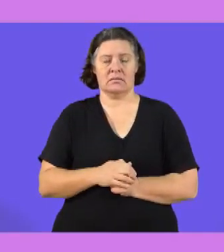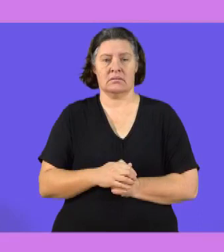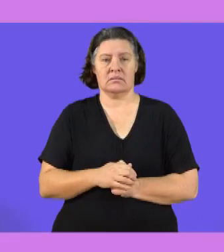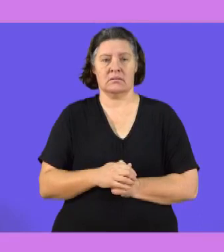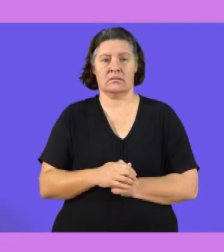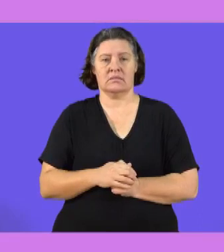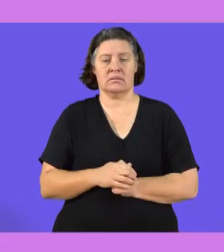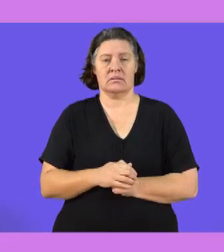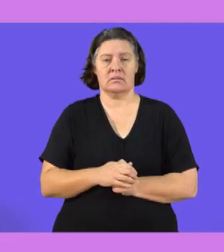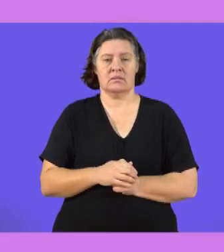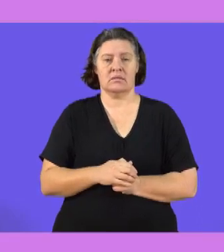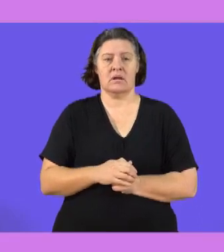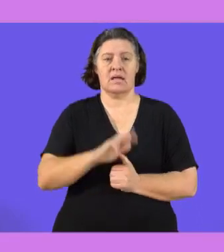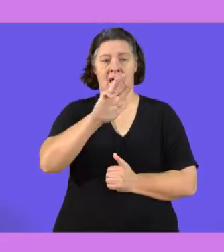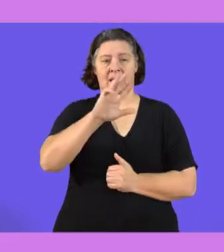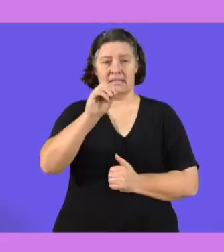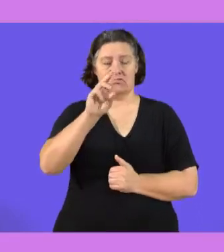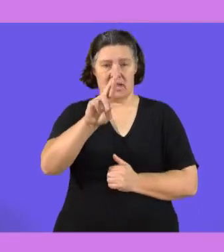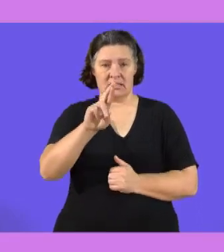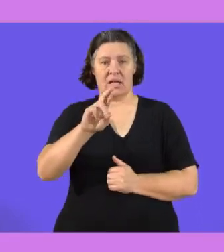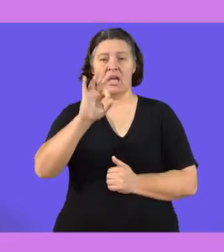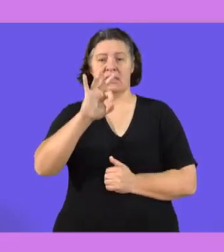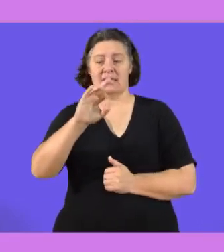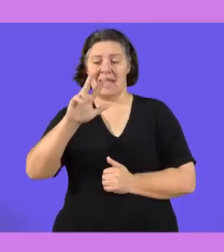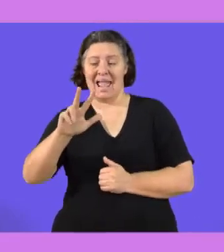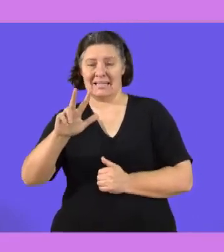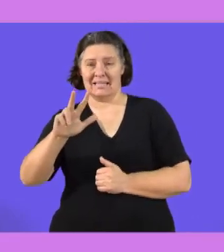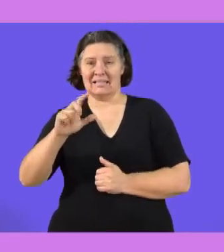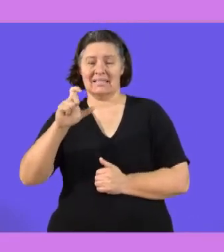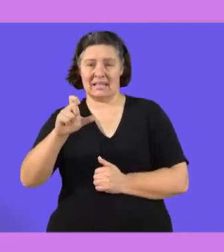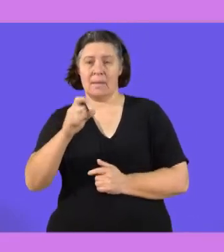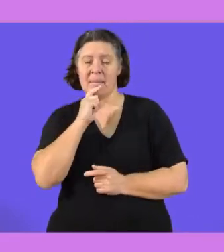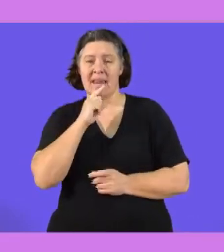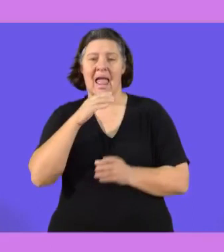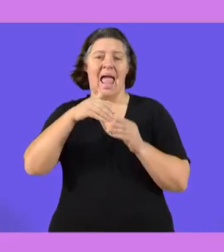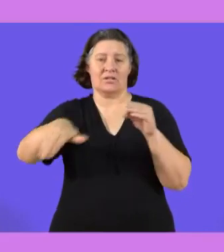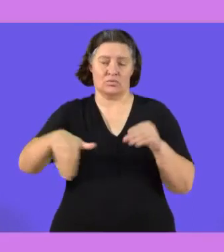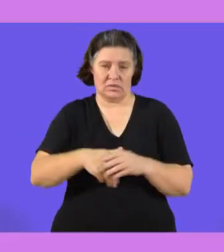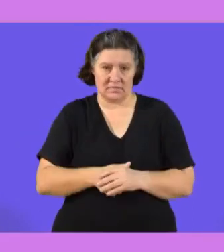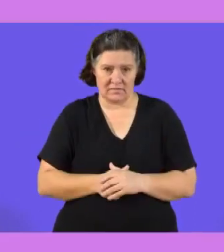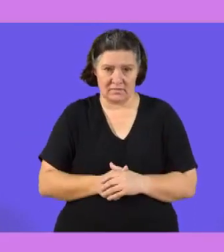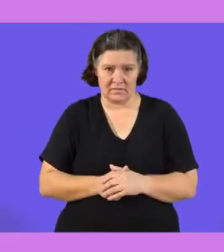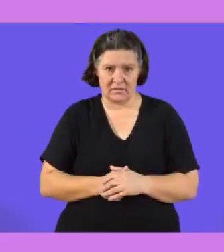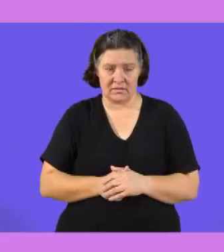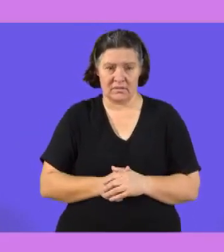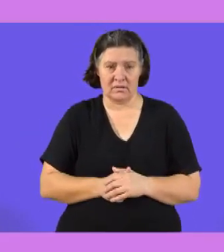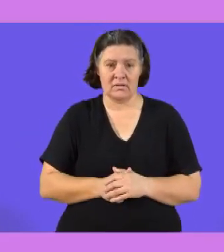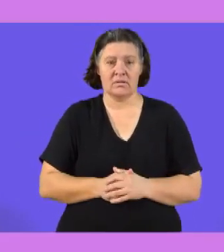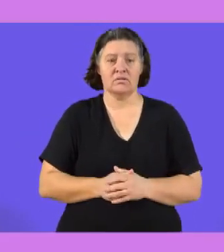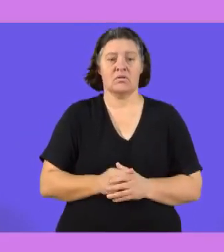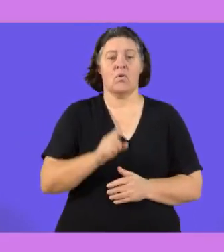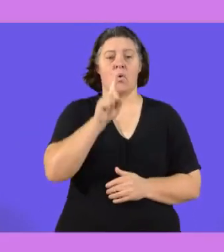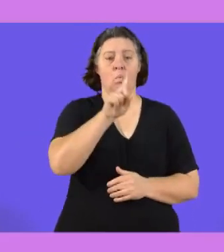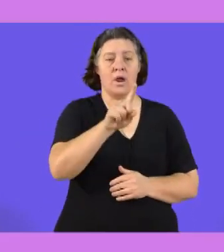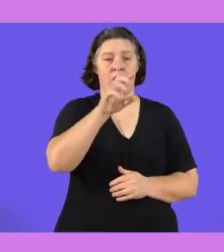and 38 cents. All right, so that's a VAT exclusive amount. So therefore, I'll take